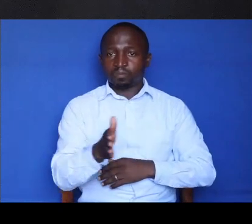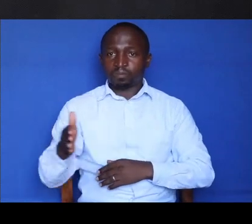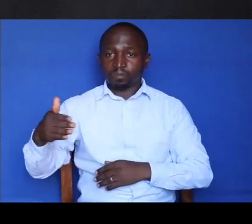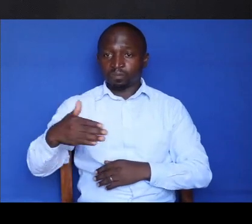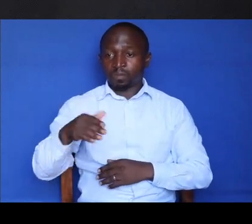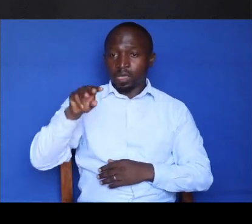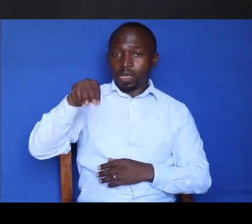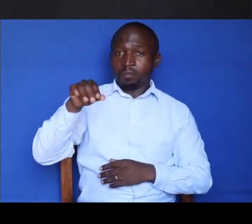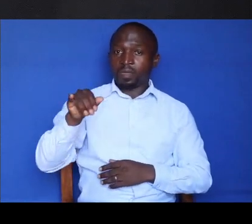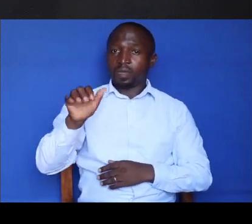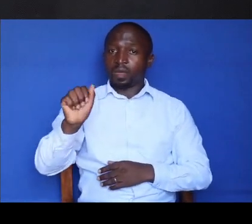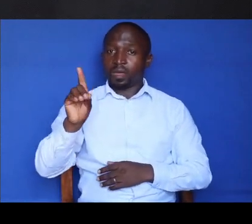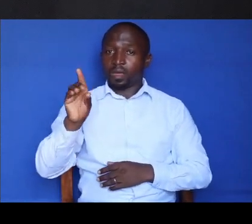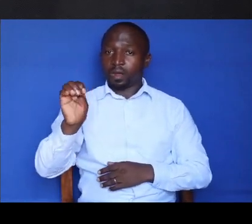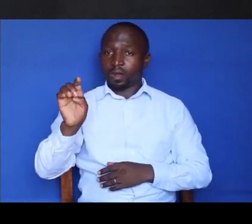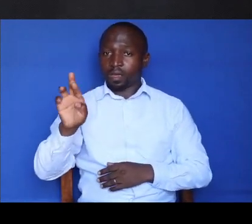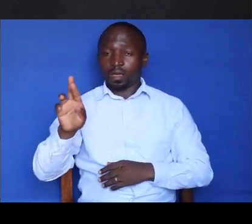but during